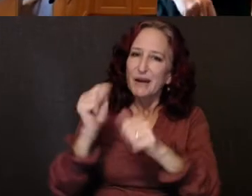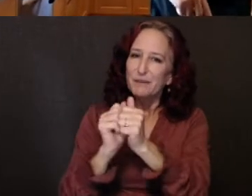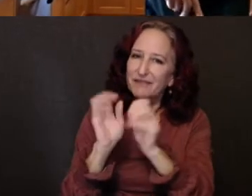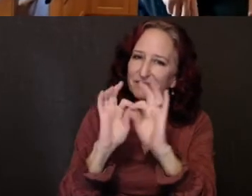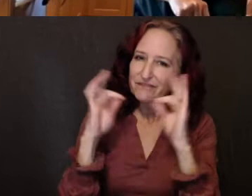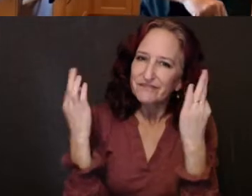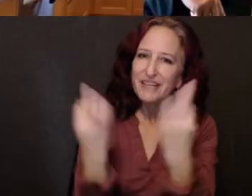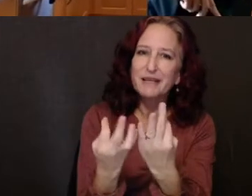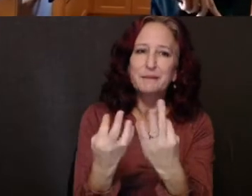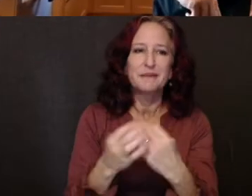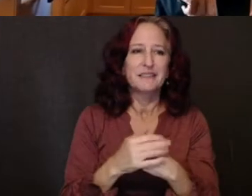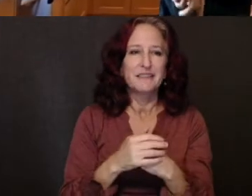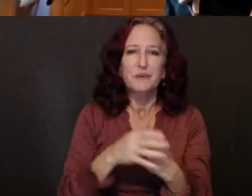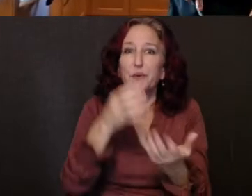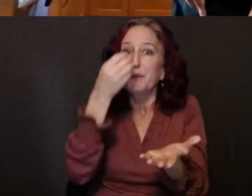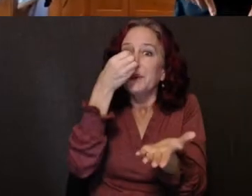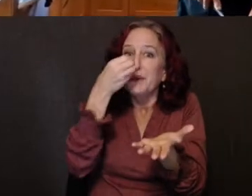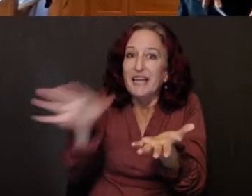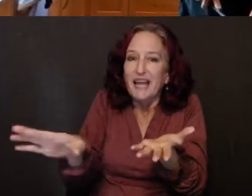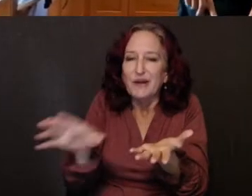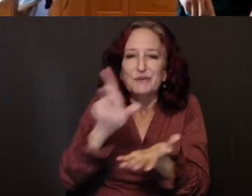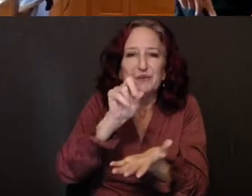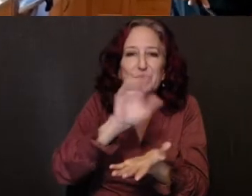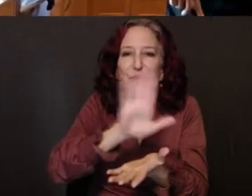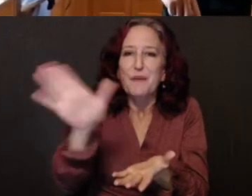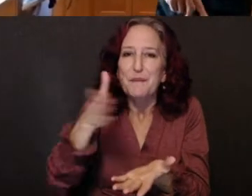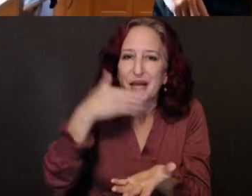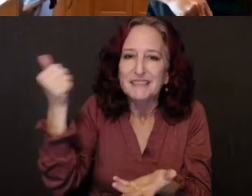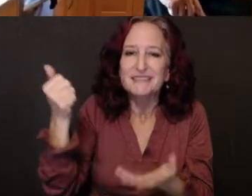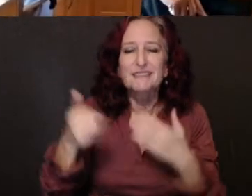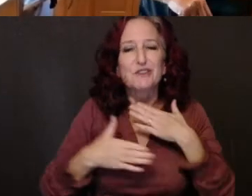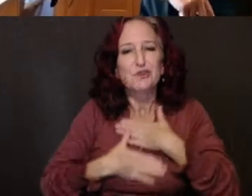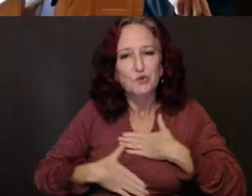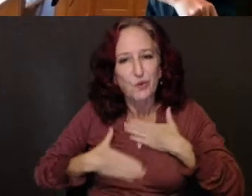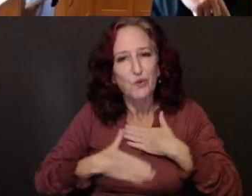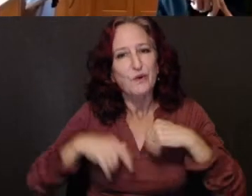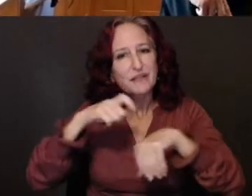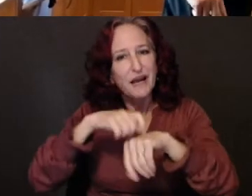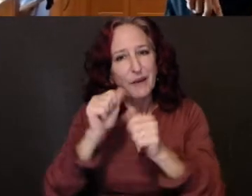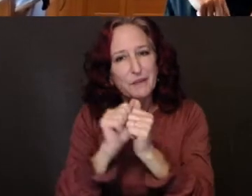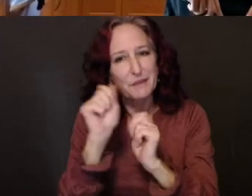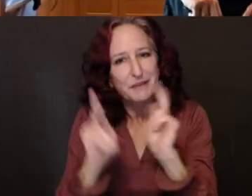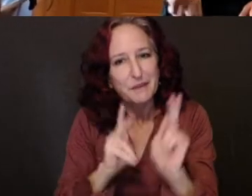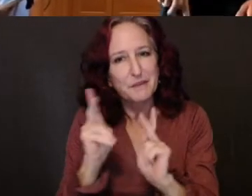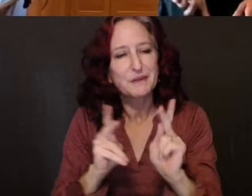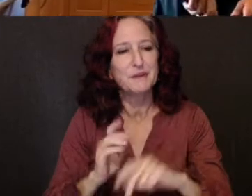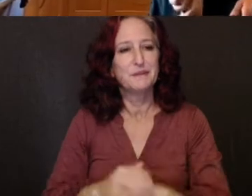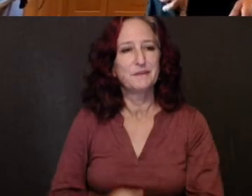them? I say just relax. It's family. It's like, you know,